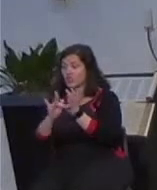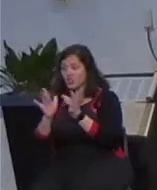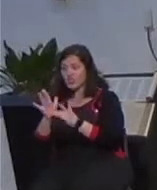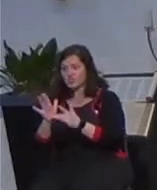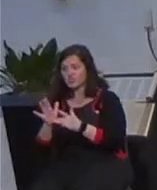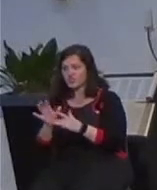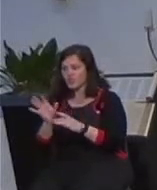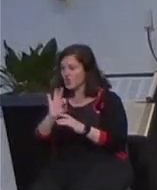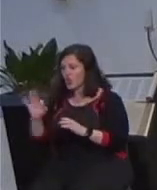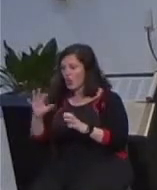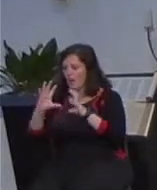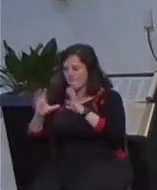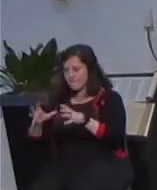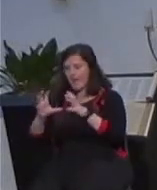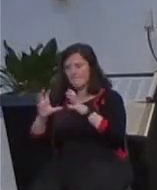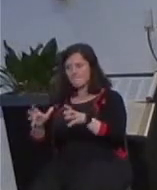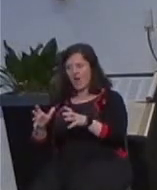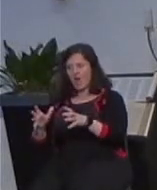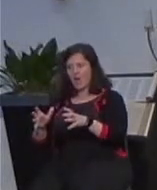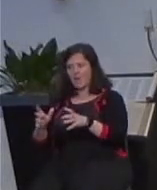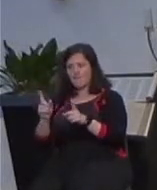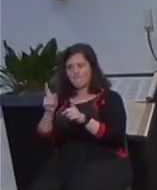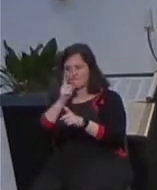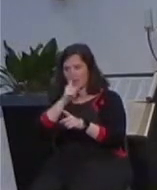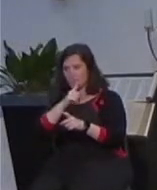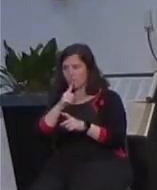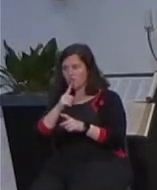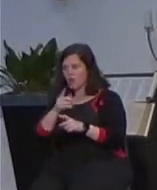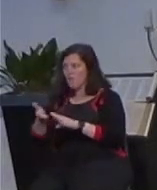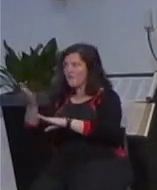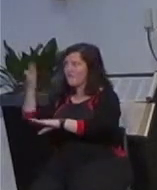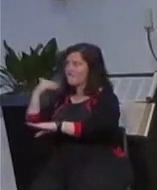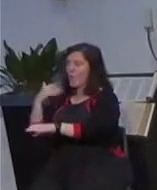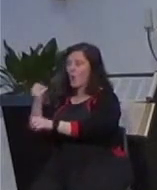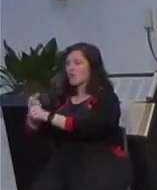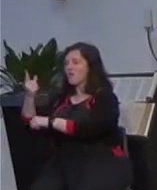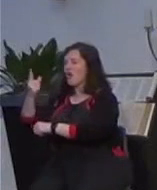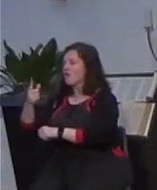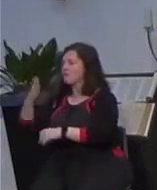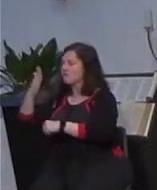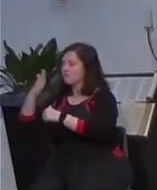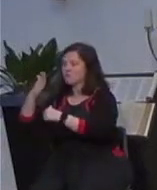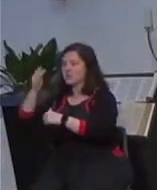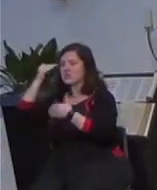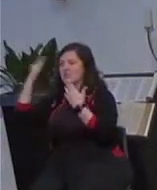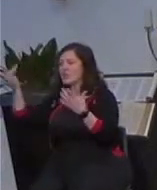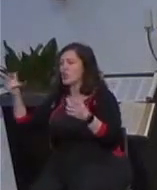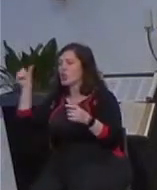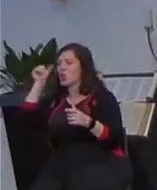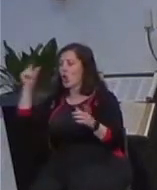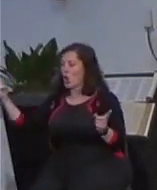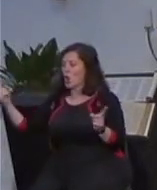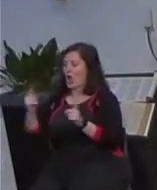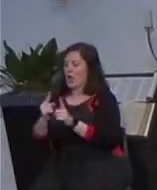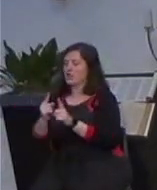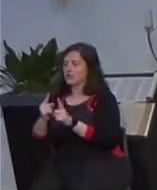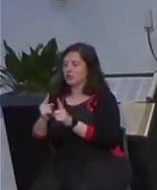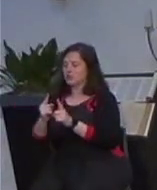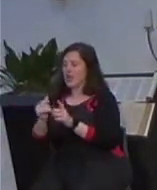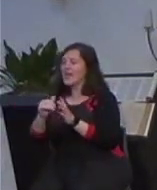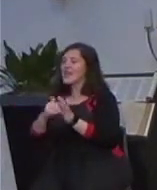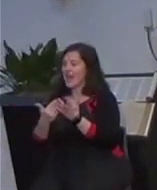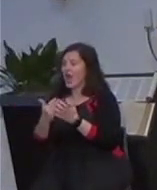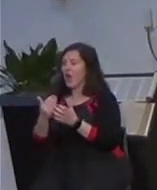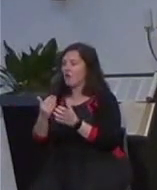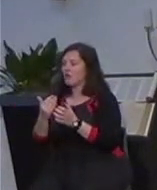household. With Christ Jesus himself as the chief cornerstone. In him, the whole building is joined together and rises